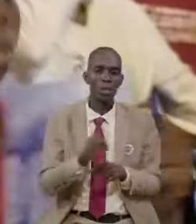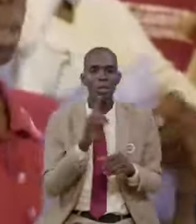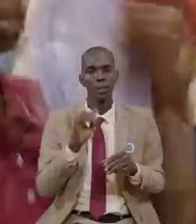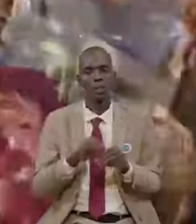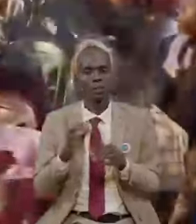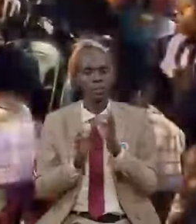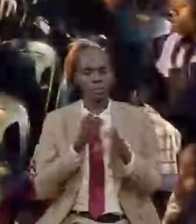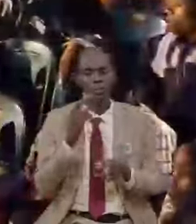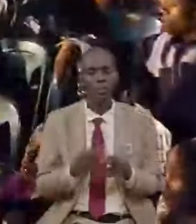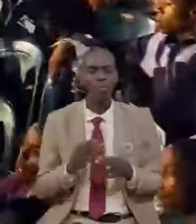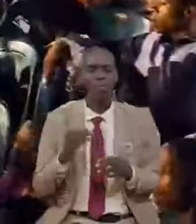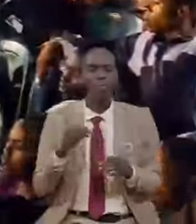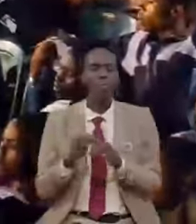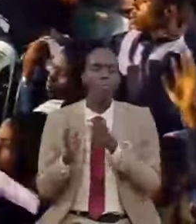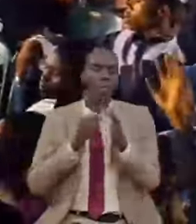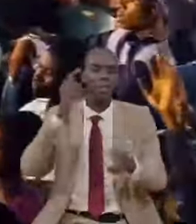Amen.